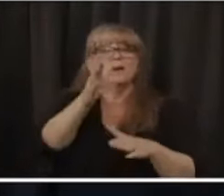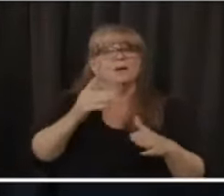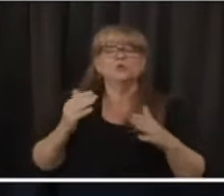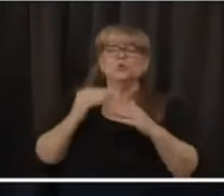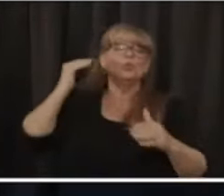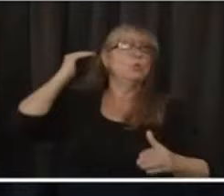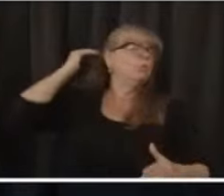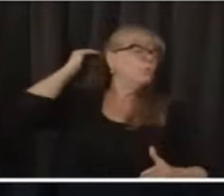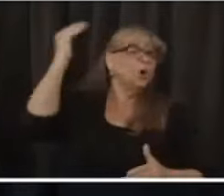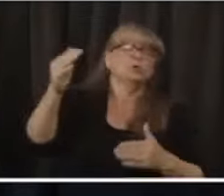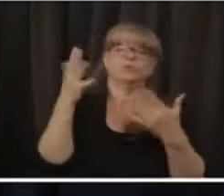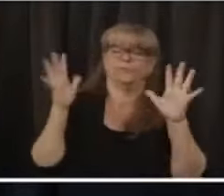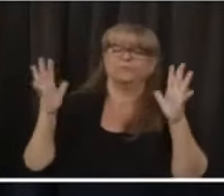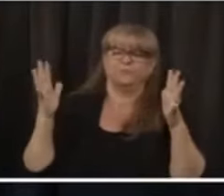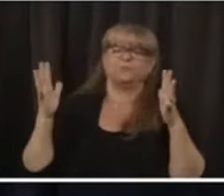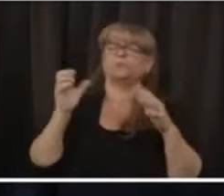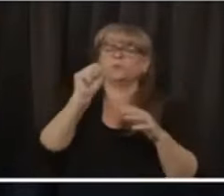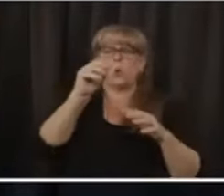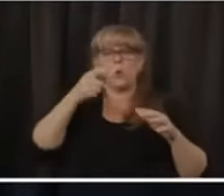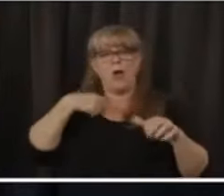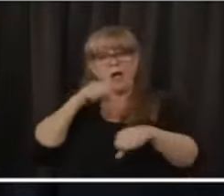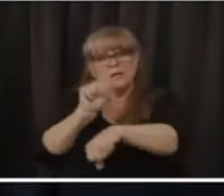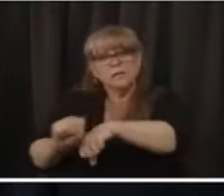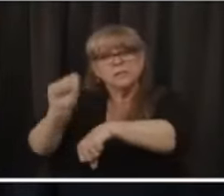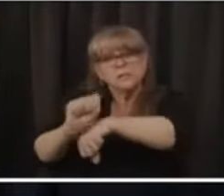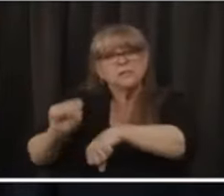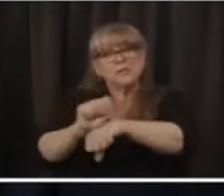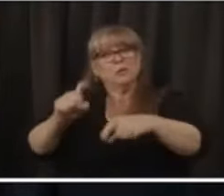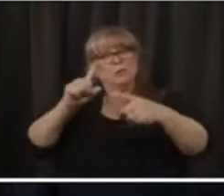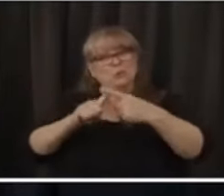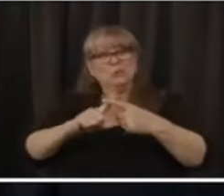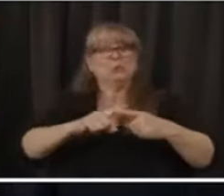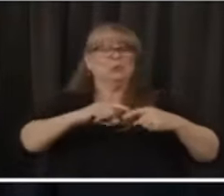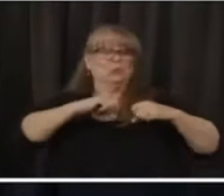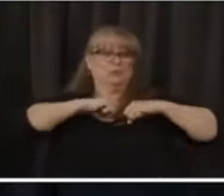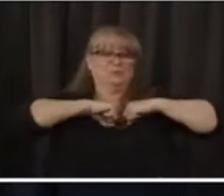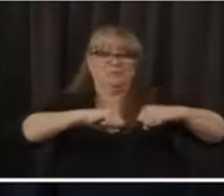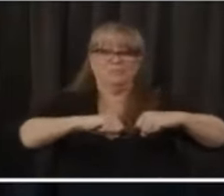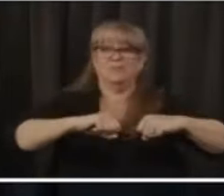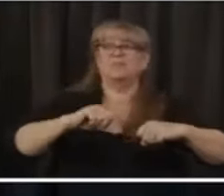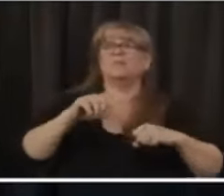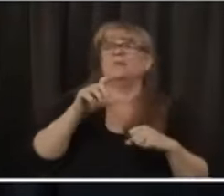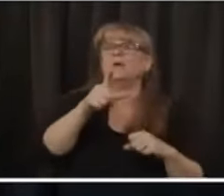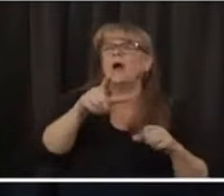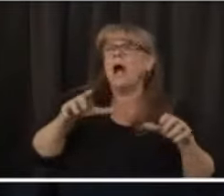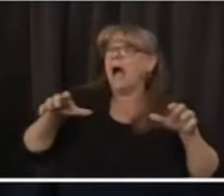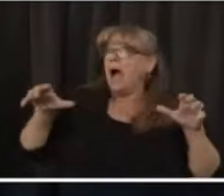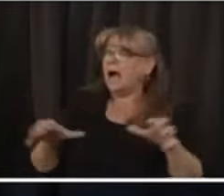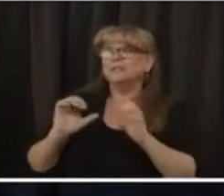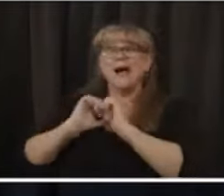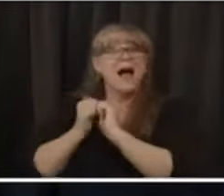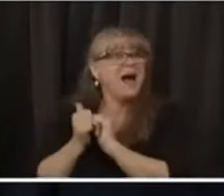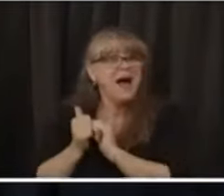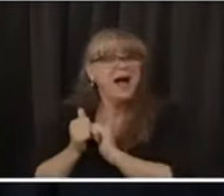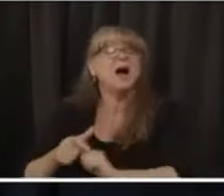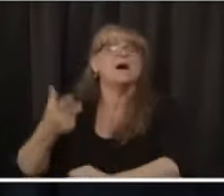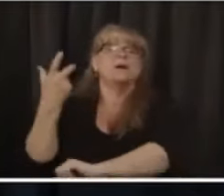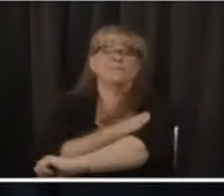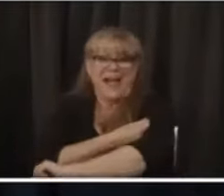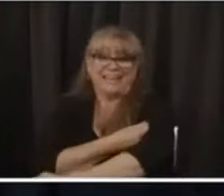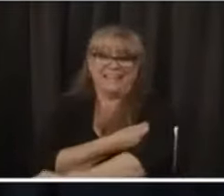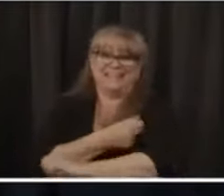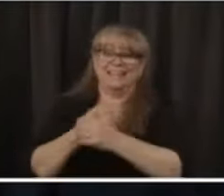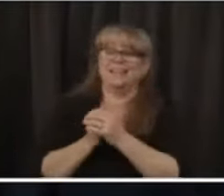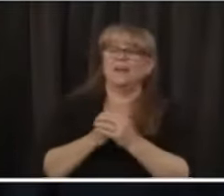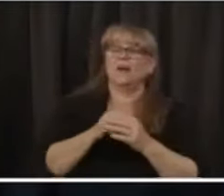take an action to prevent that from getting worse, and that action is get protected. Get vaccinated. Until you are,